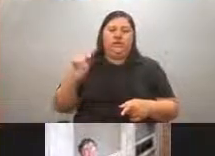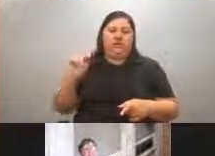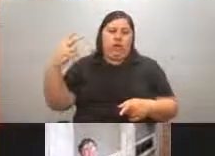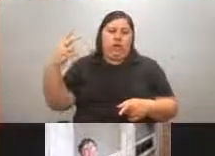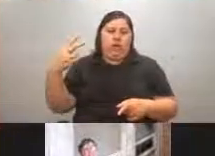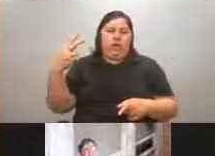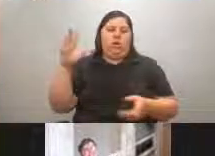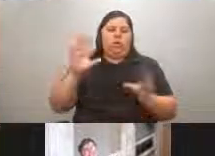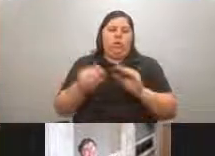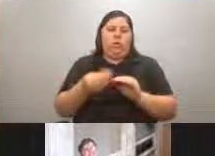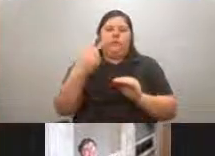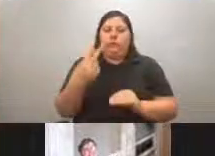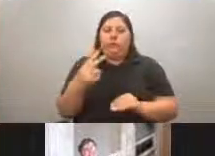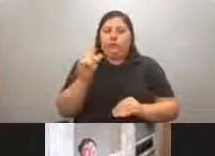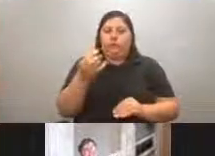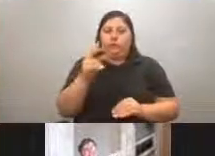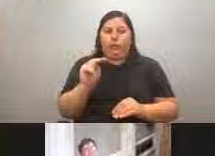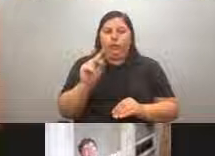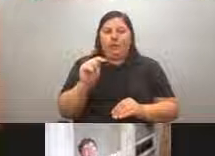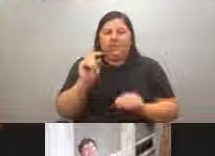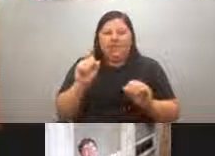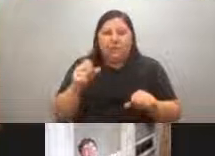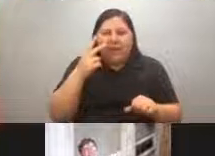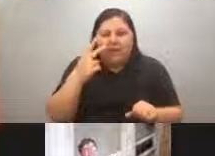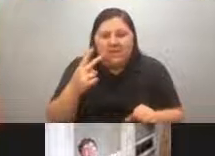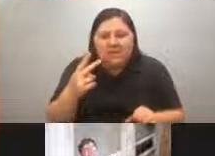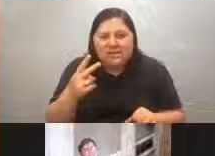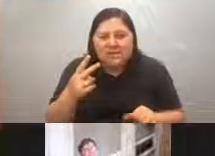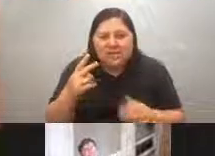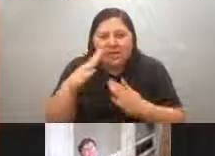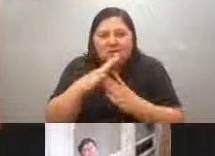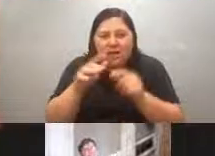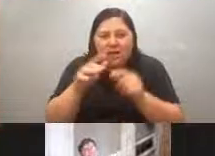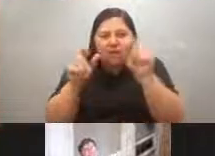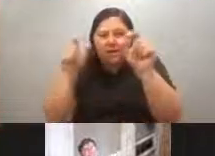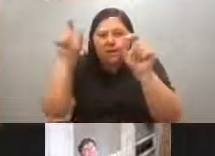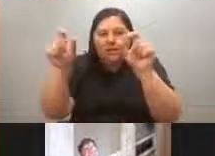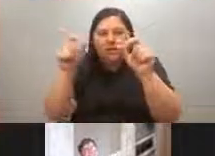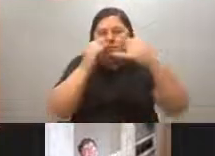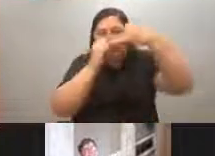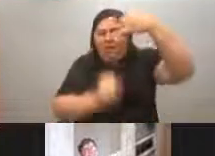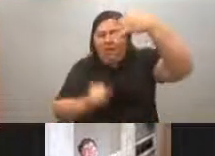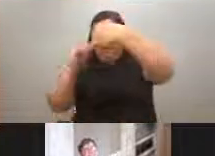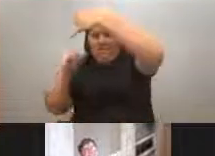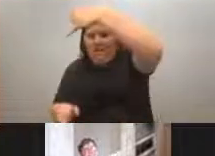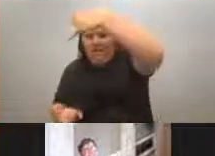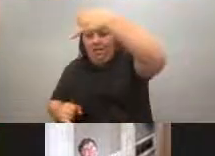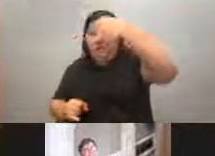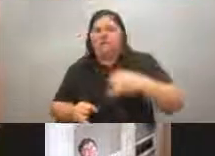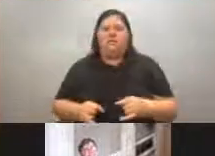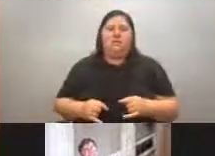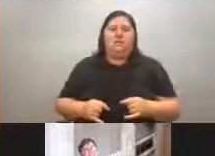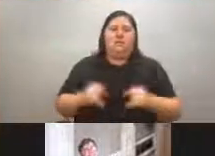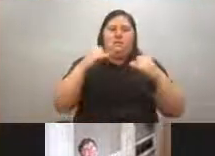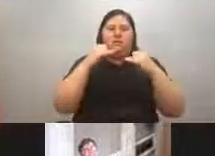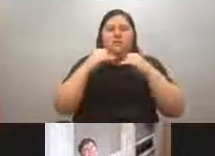2 joints, which you can see right here. So a drift joint that's running horizontally, and then another joint running vertically at the